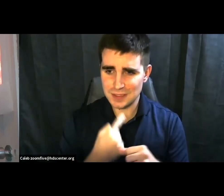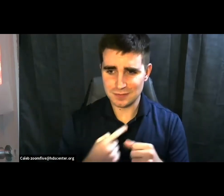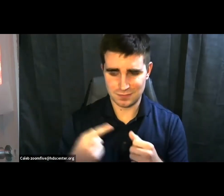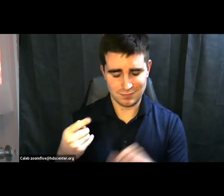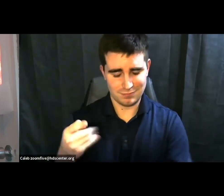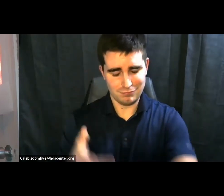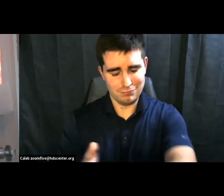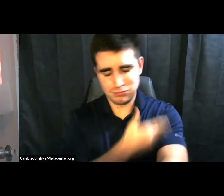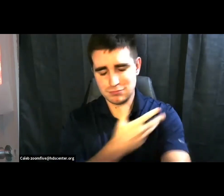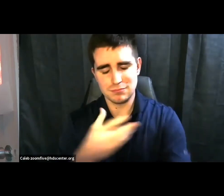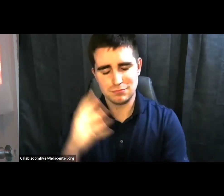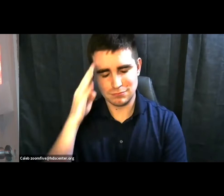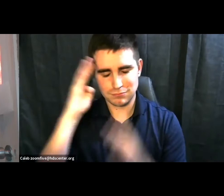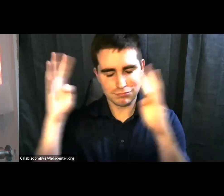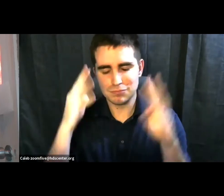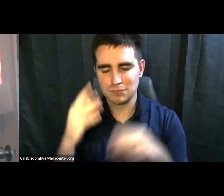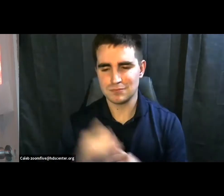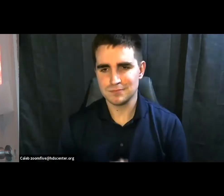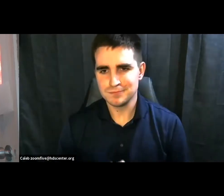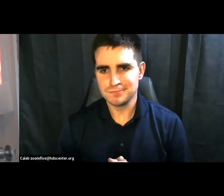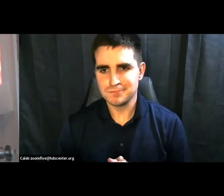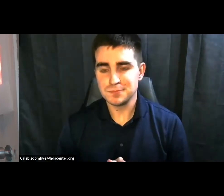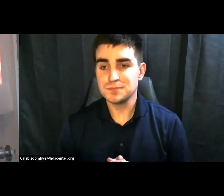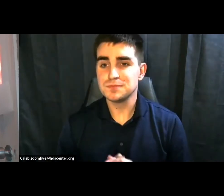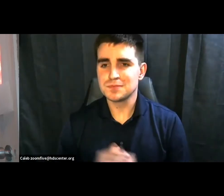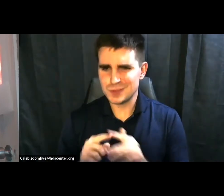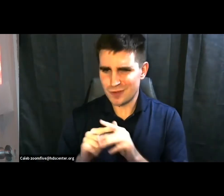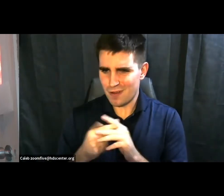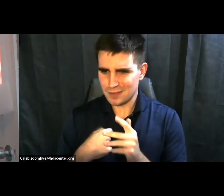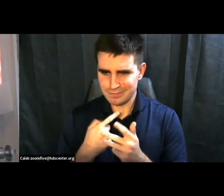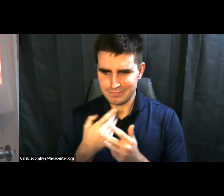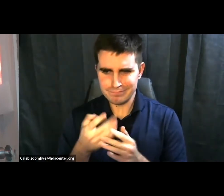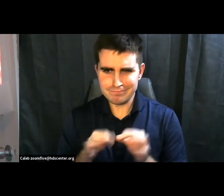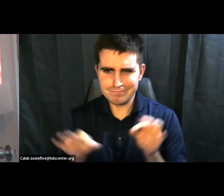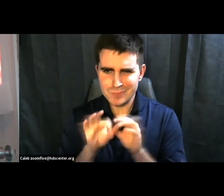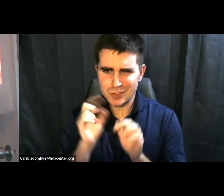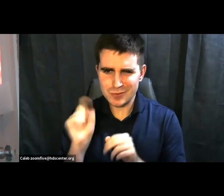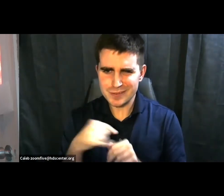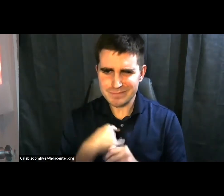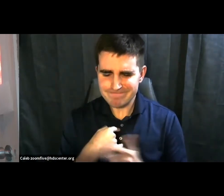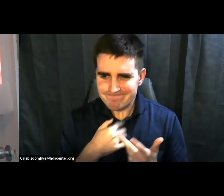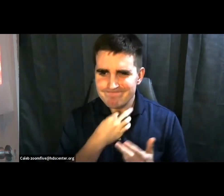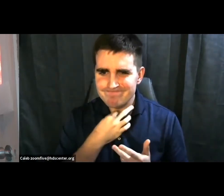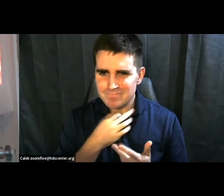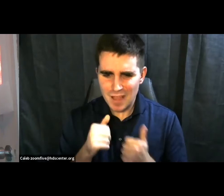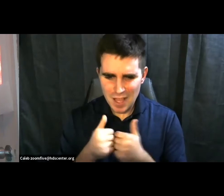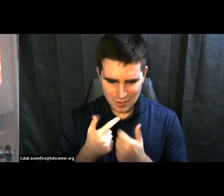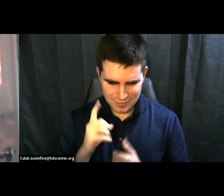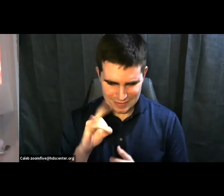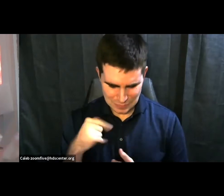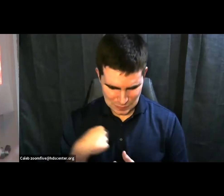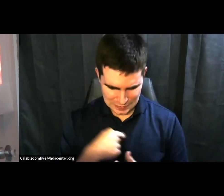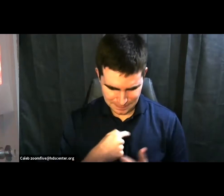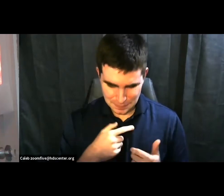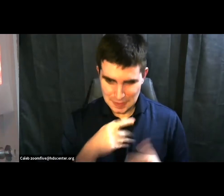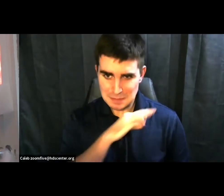progress. At the outset, though, I had a key question, and it's a simple one. How did we transform from a